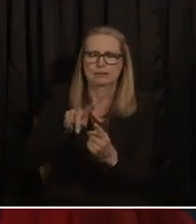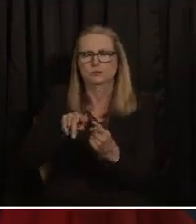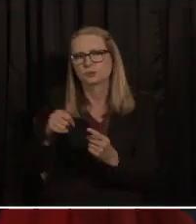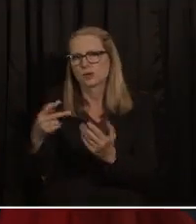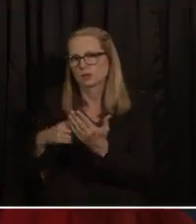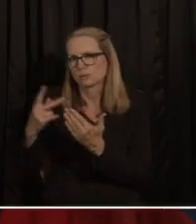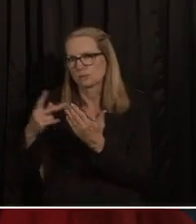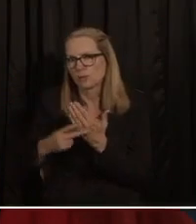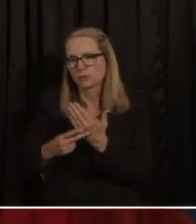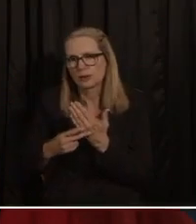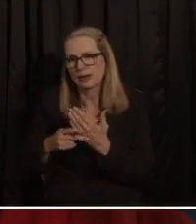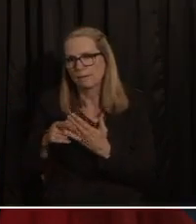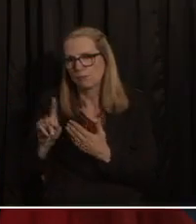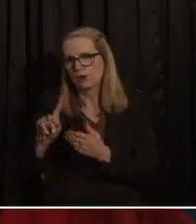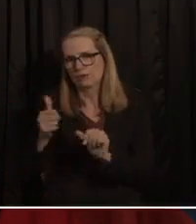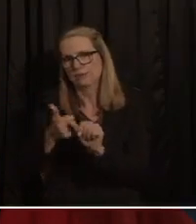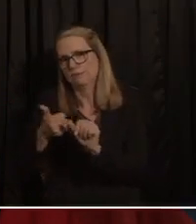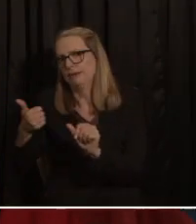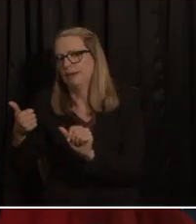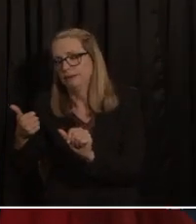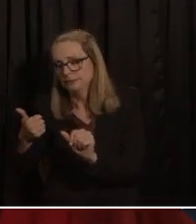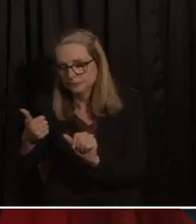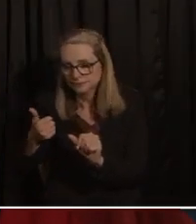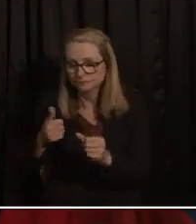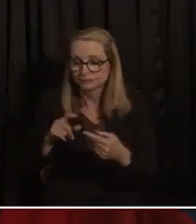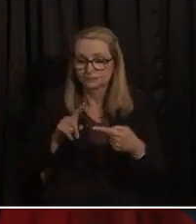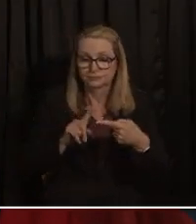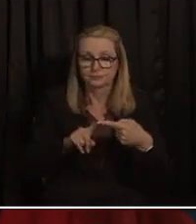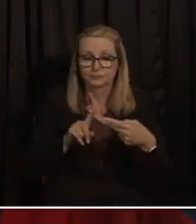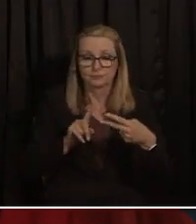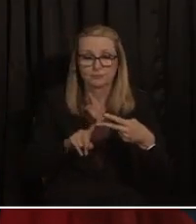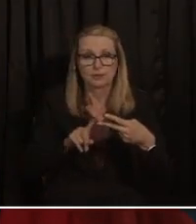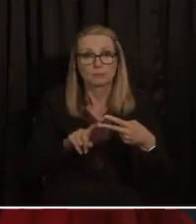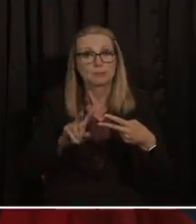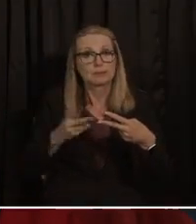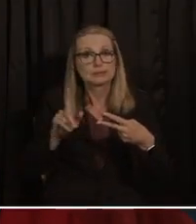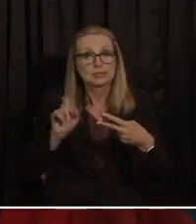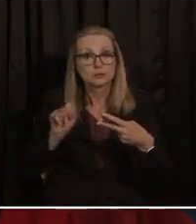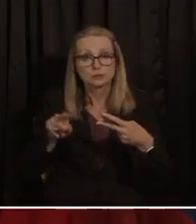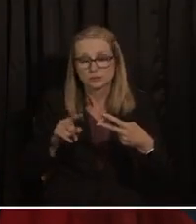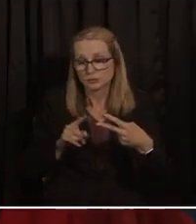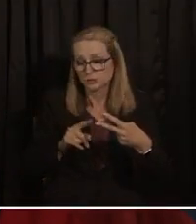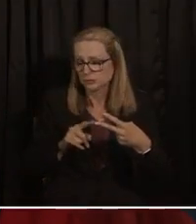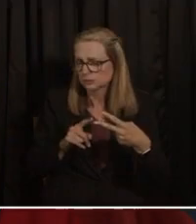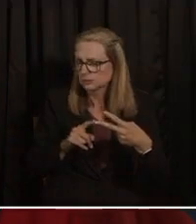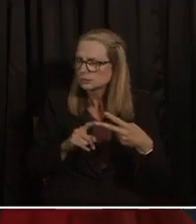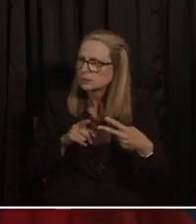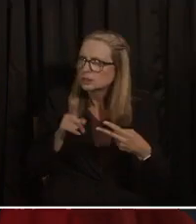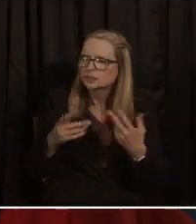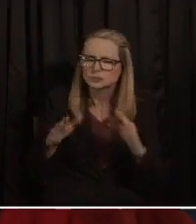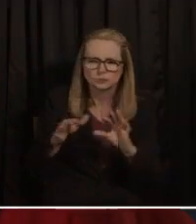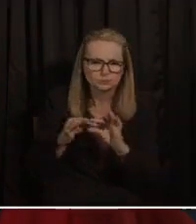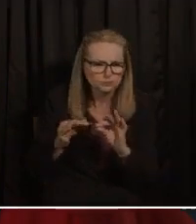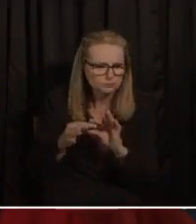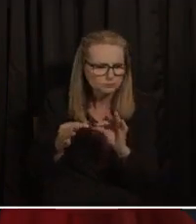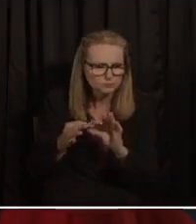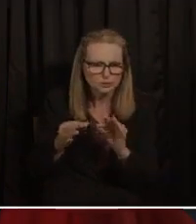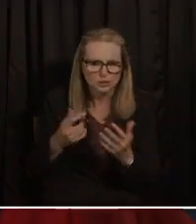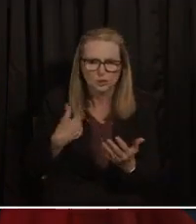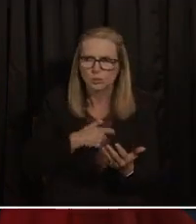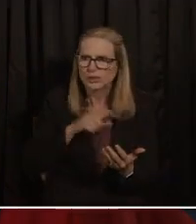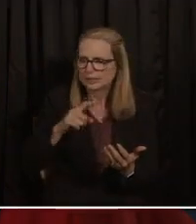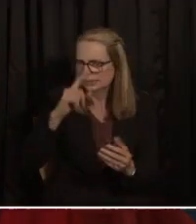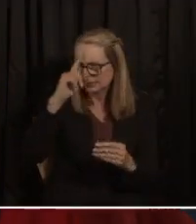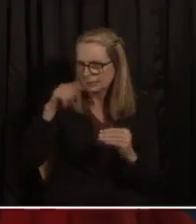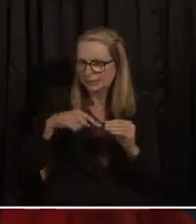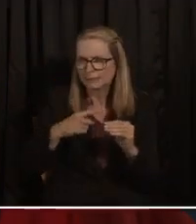there's currently a backlog? And my second question is, you talked about now we need to be thinking in